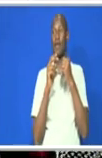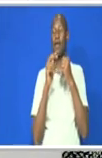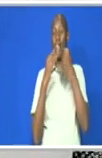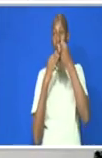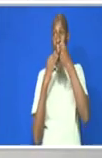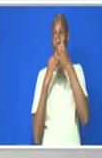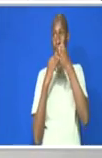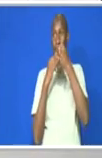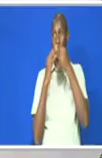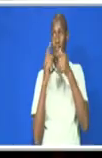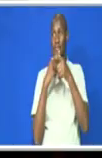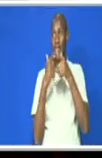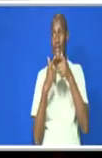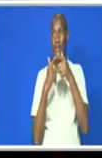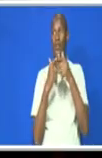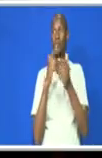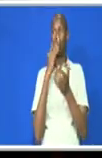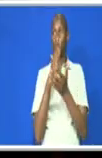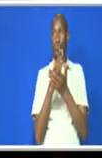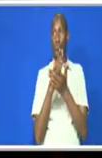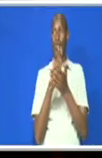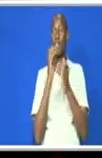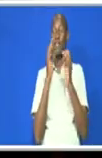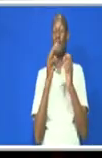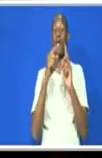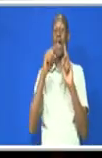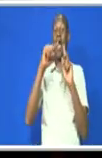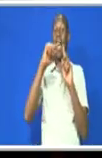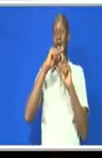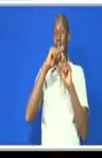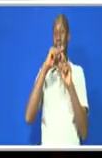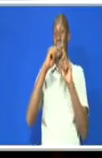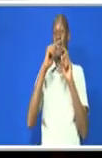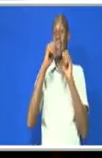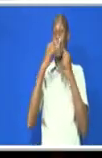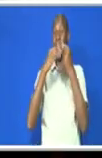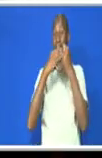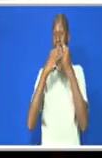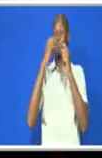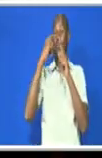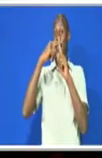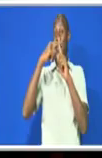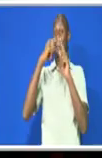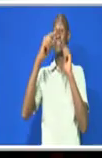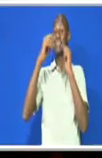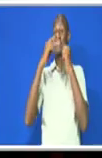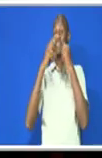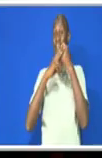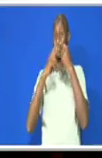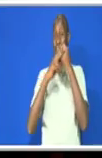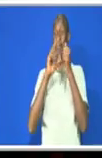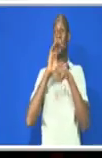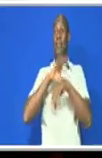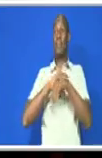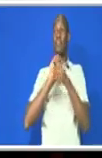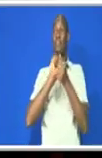8. And it is true because if you add 8 plus 7, you get 15.